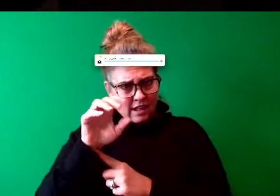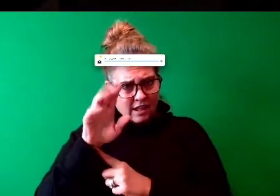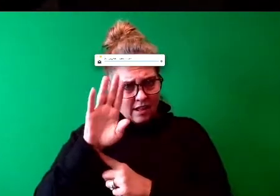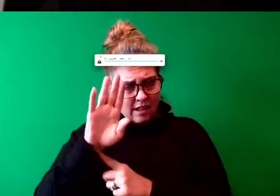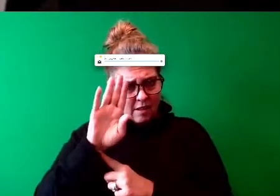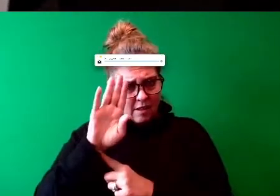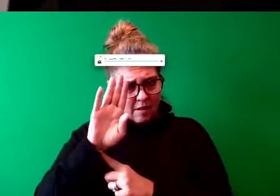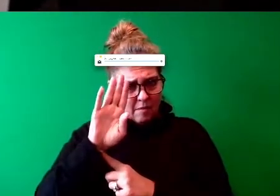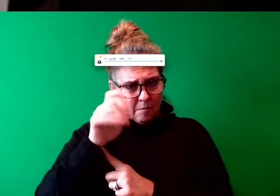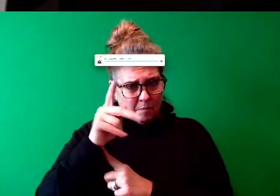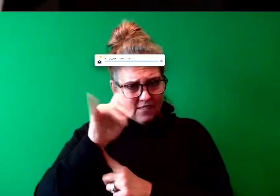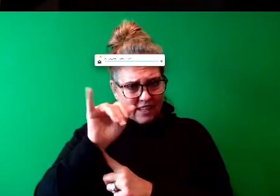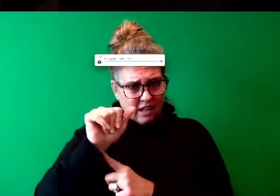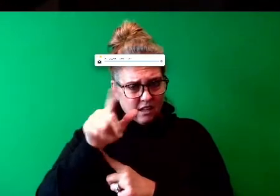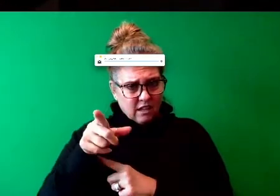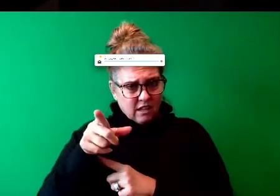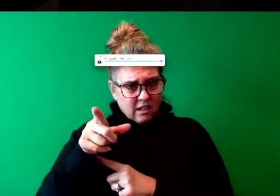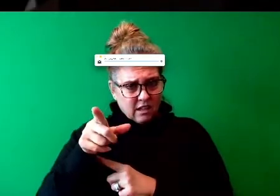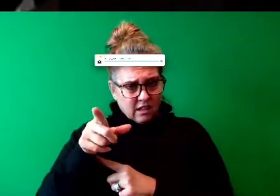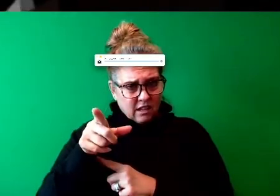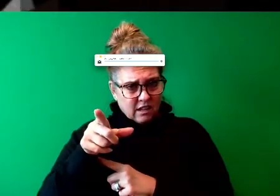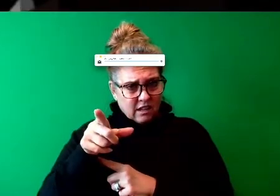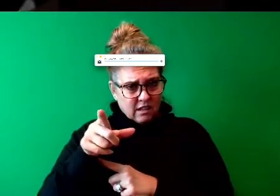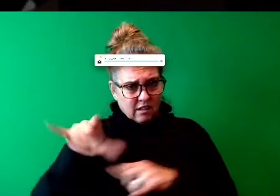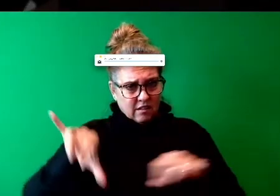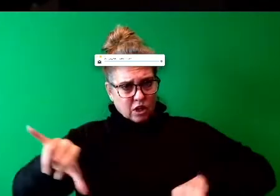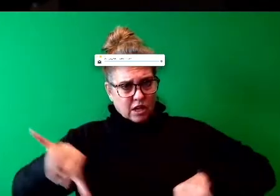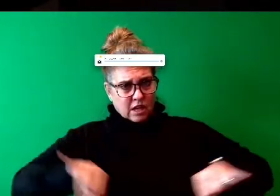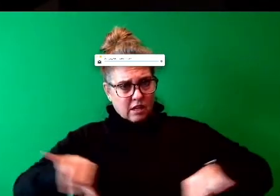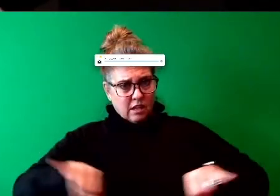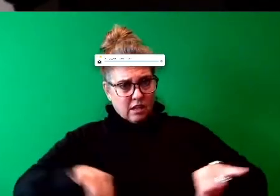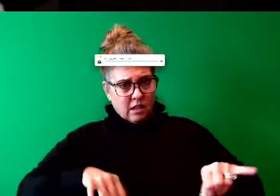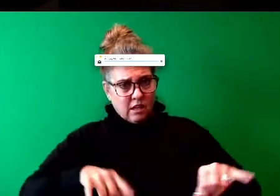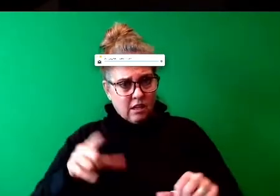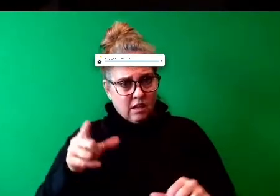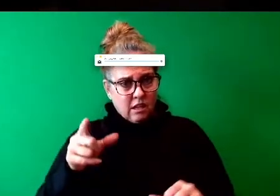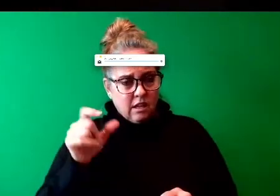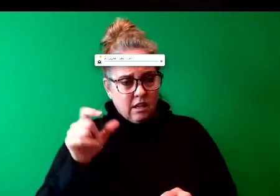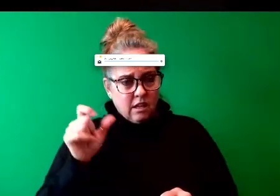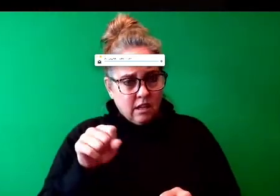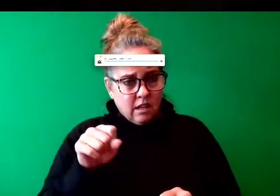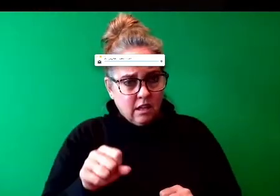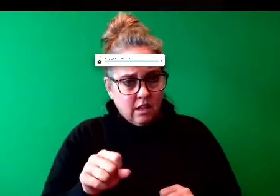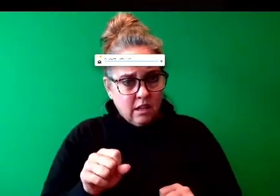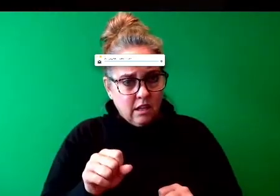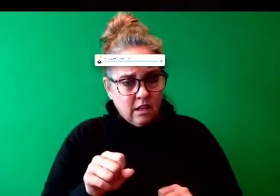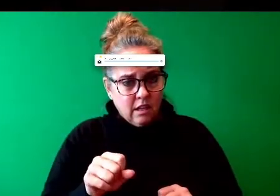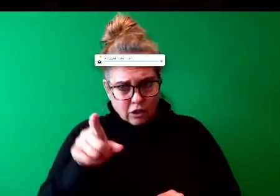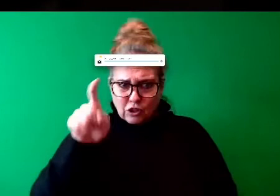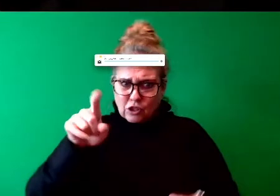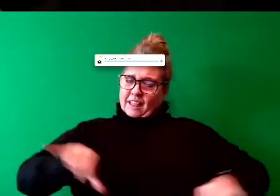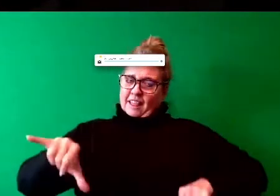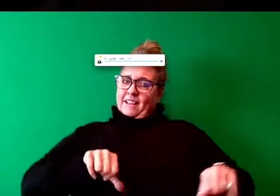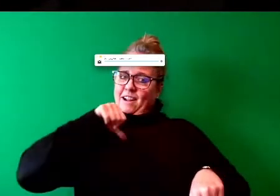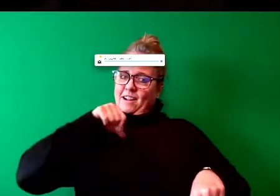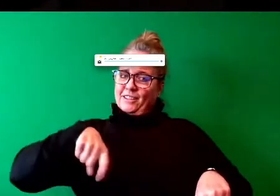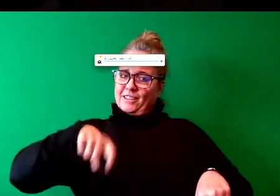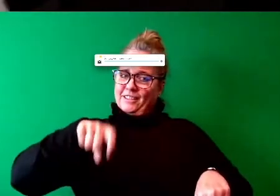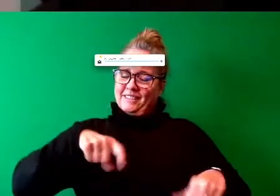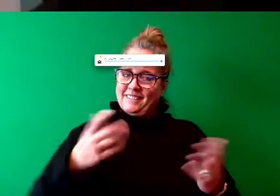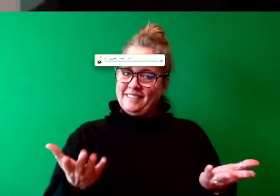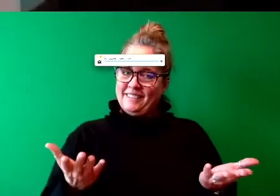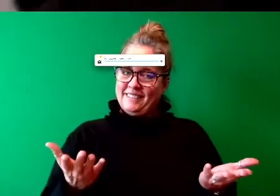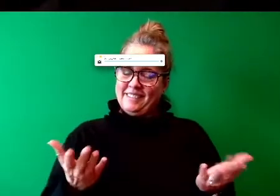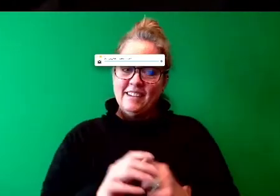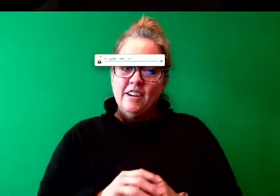Okay, well, there's another feather in your cap, so thank you. Thank you for all you do. No, so